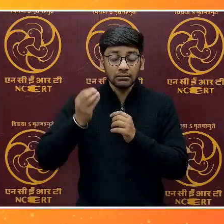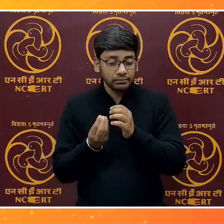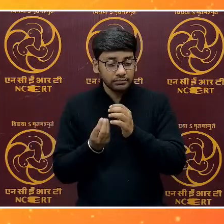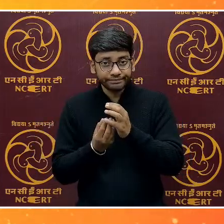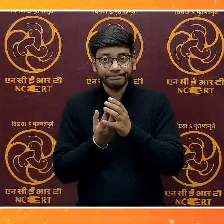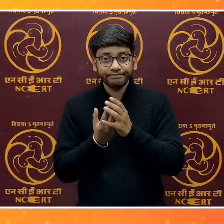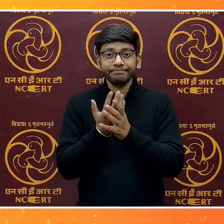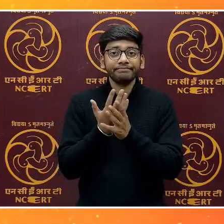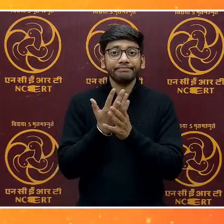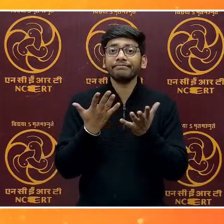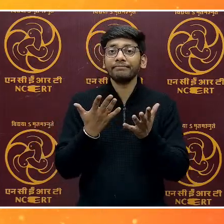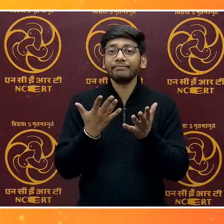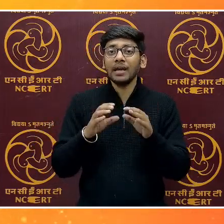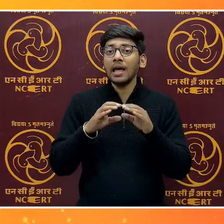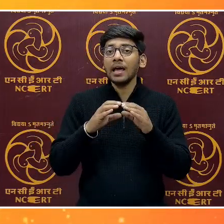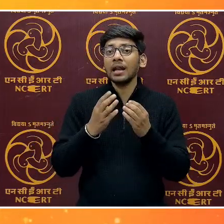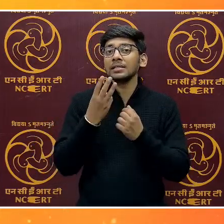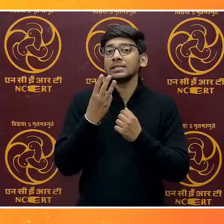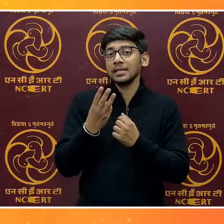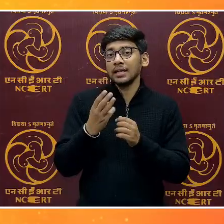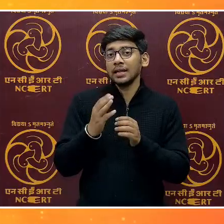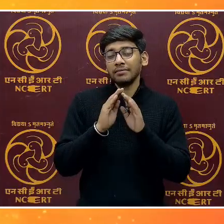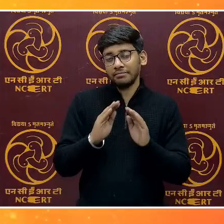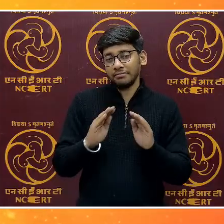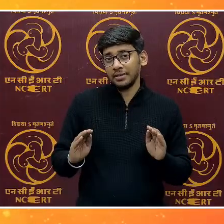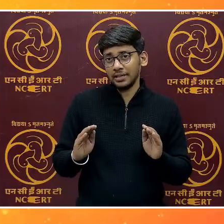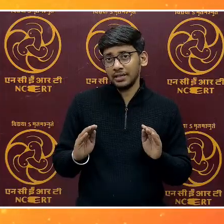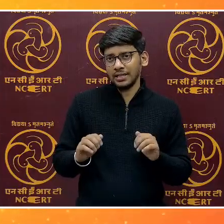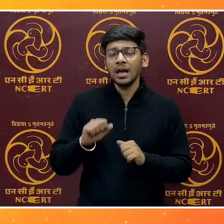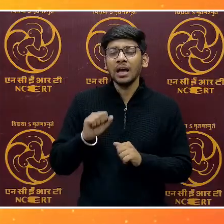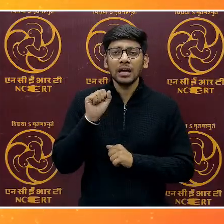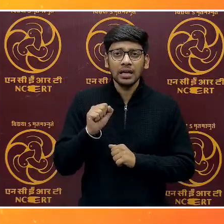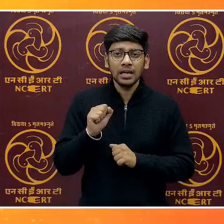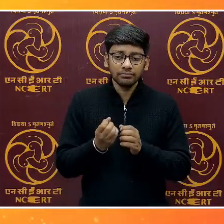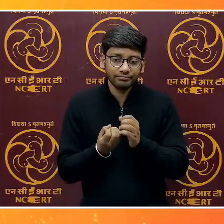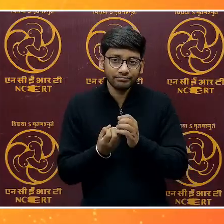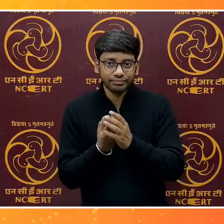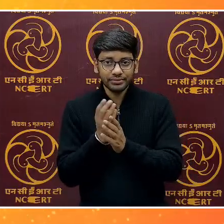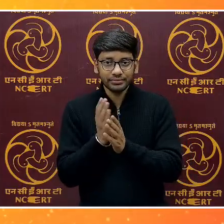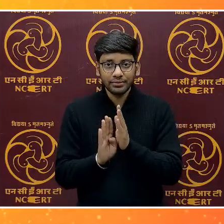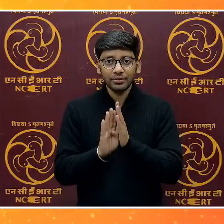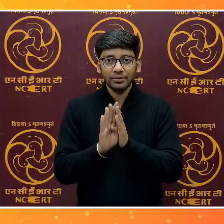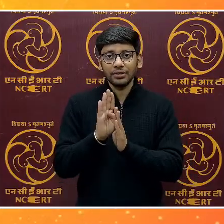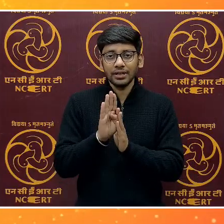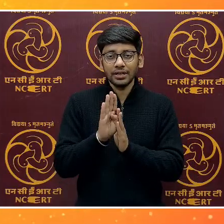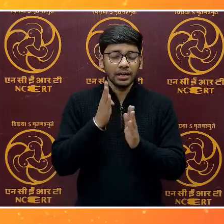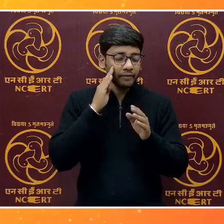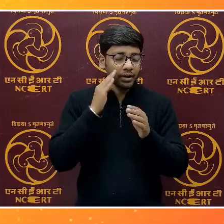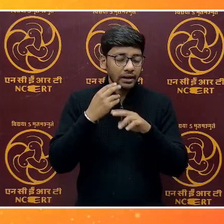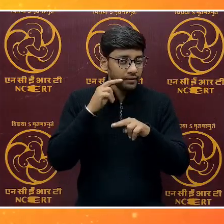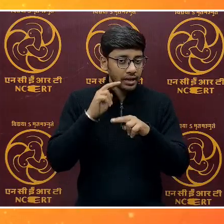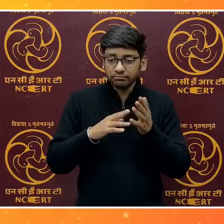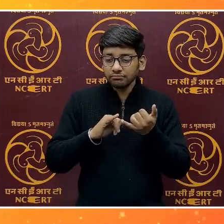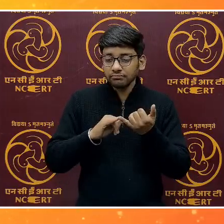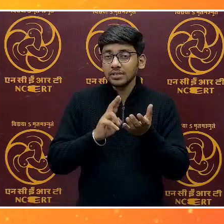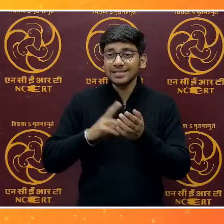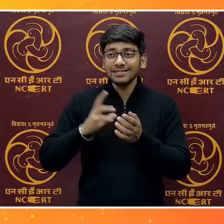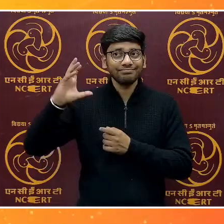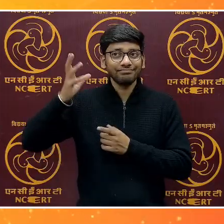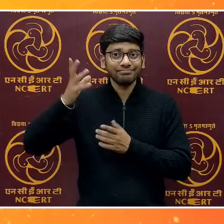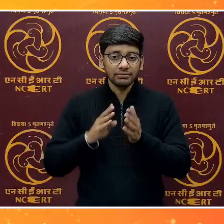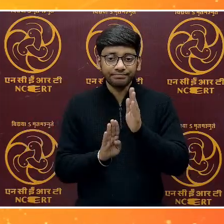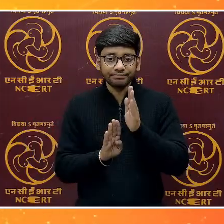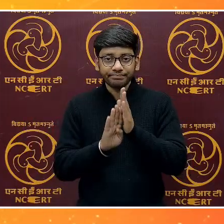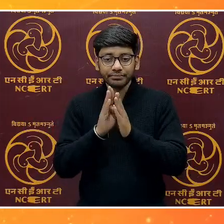remember, you are a class 3 student. Yeah. So, of course, to grow. Yes. To get bigger and brighter. Yes,